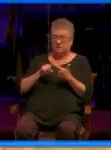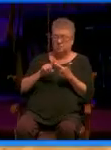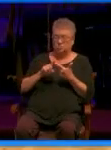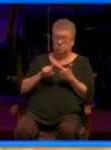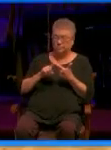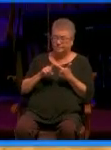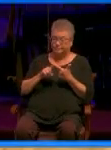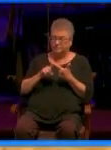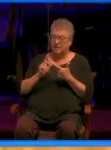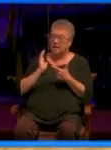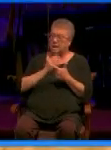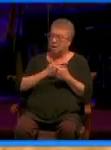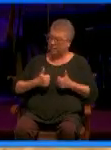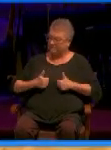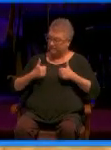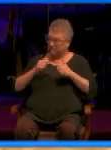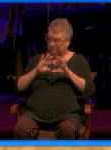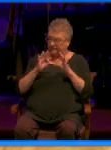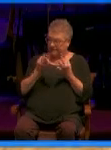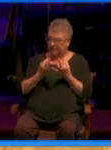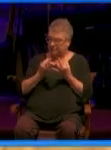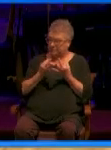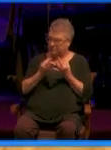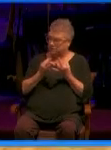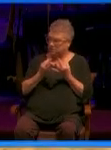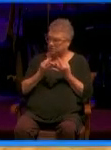Our families have a calling.